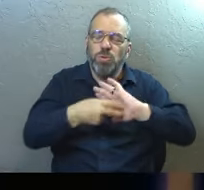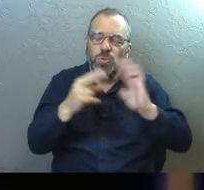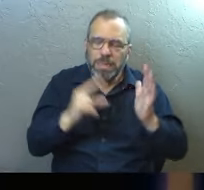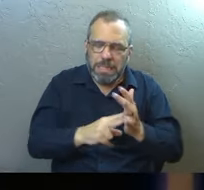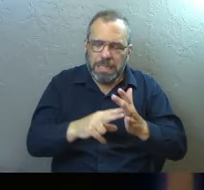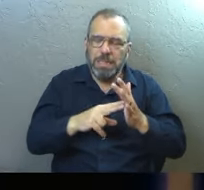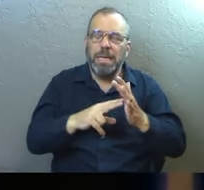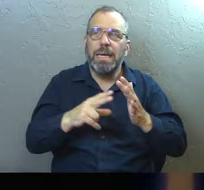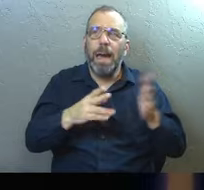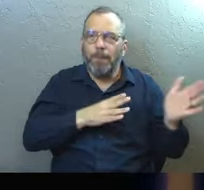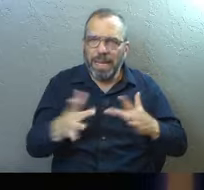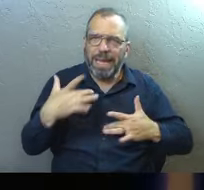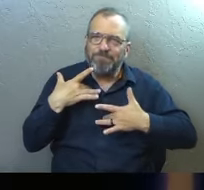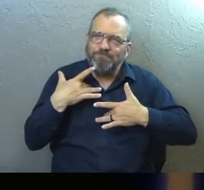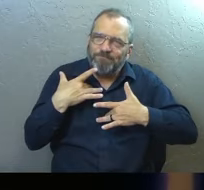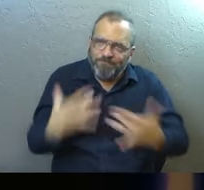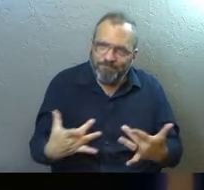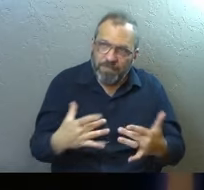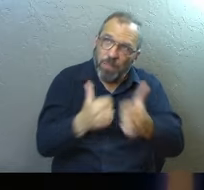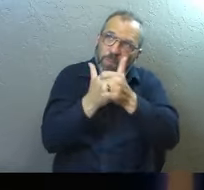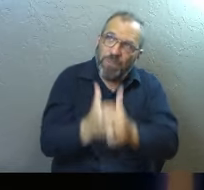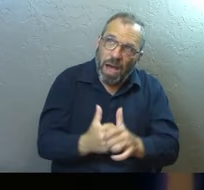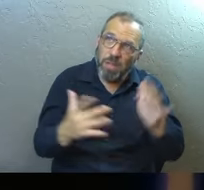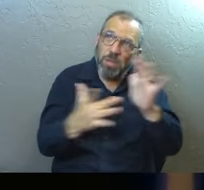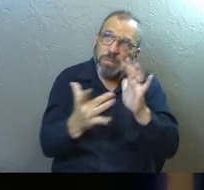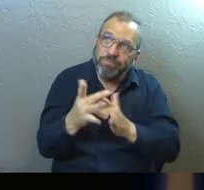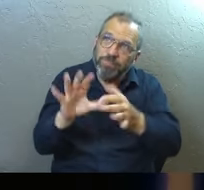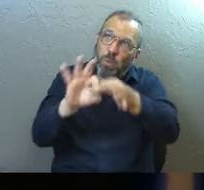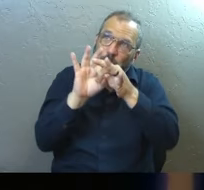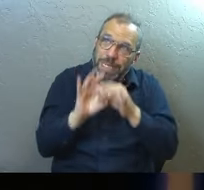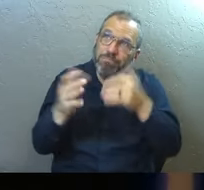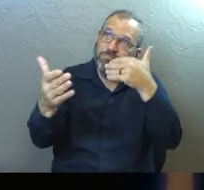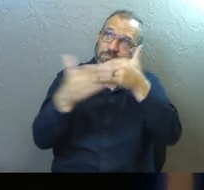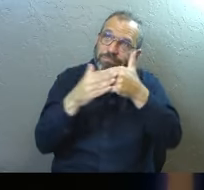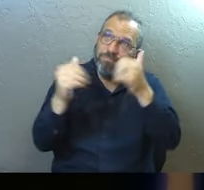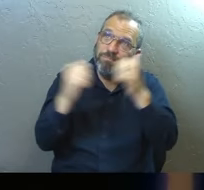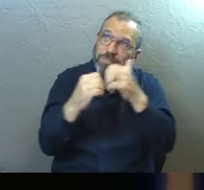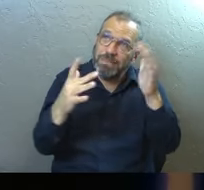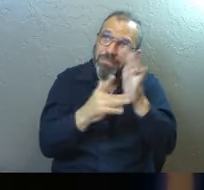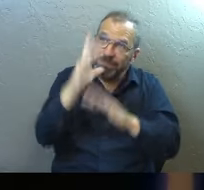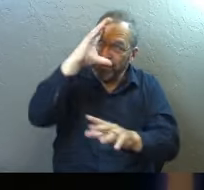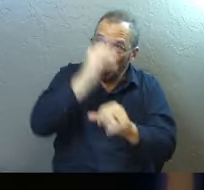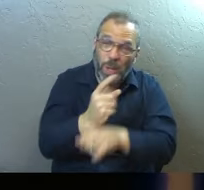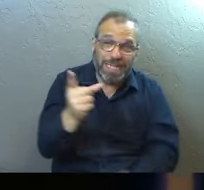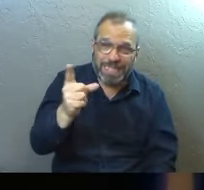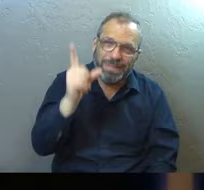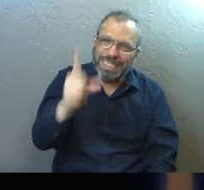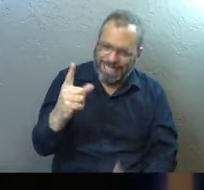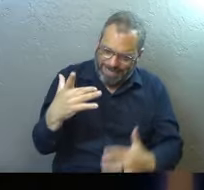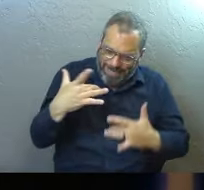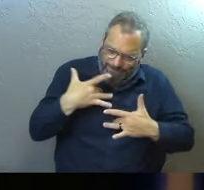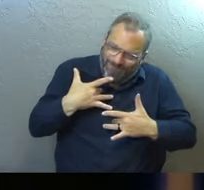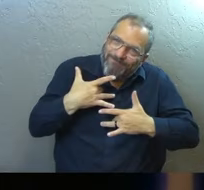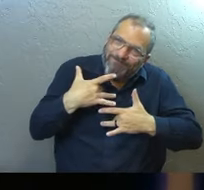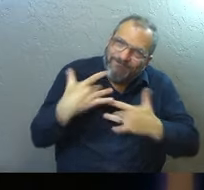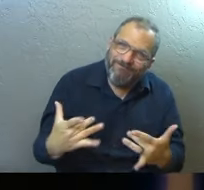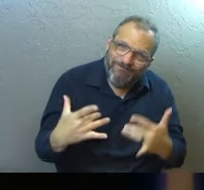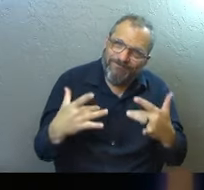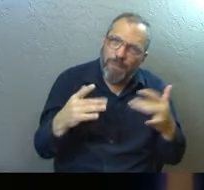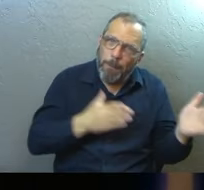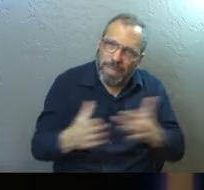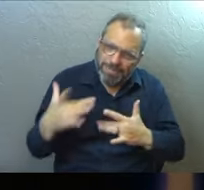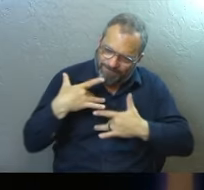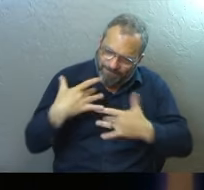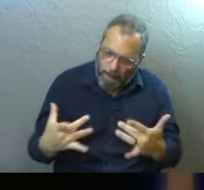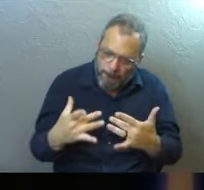spiritual formation. If we're gonna be followers of Jesus and we want relationship and closeness and we wanna trust him, we need to be intentional.